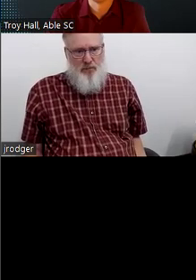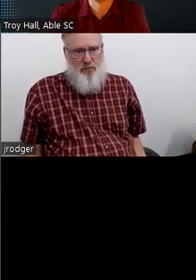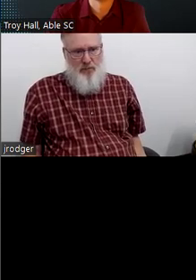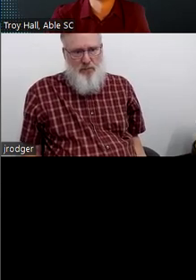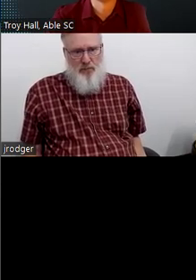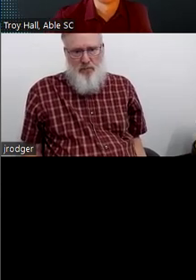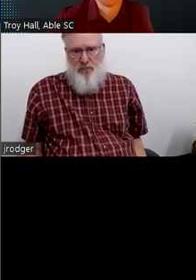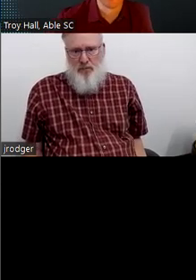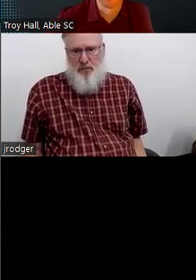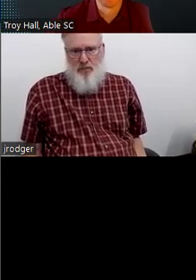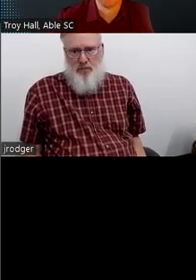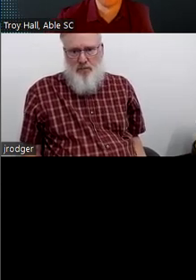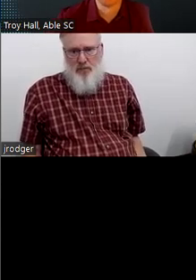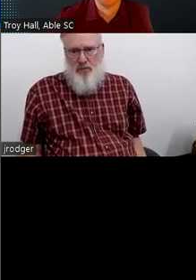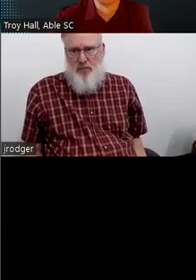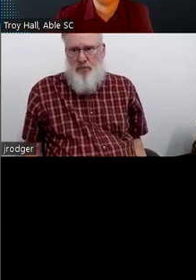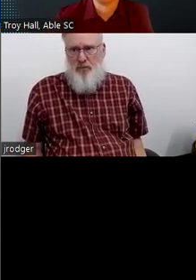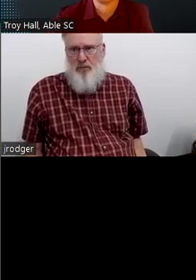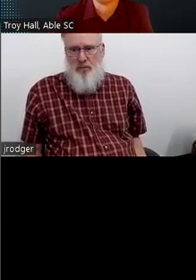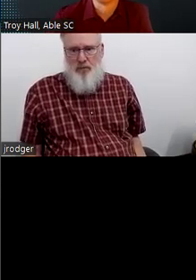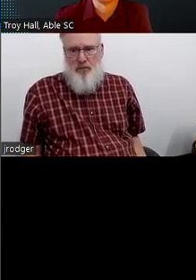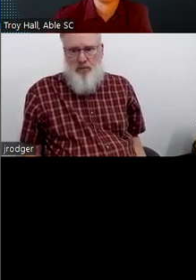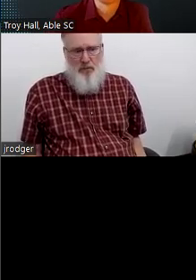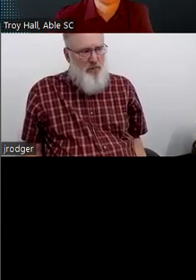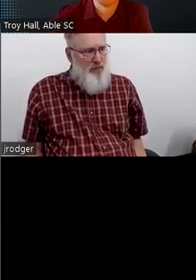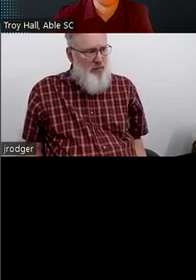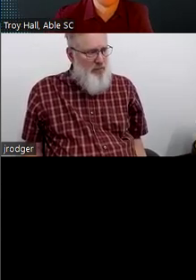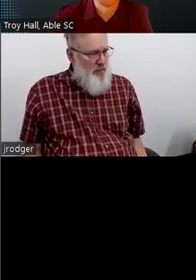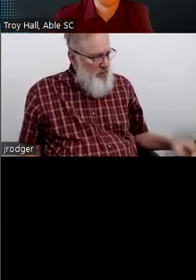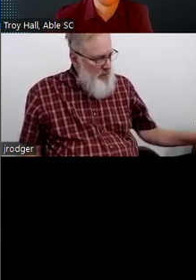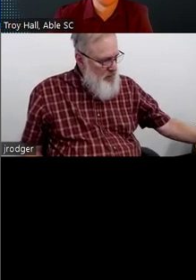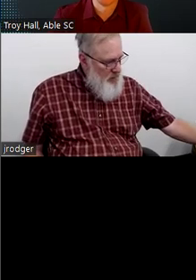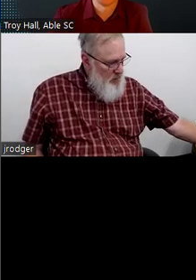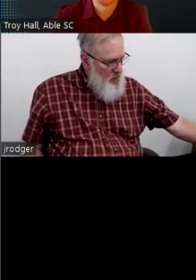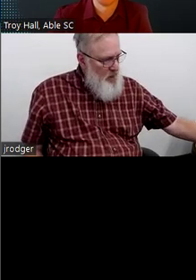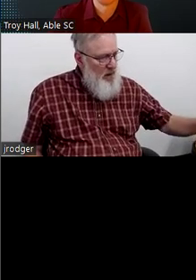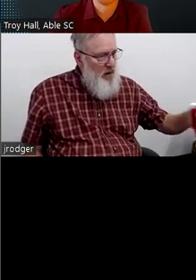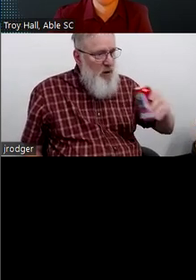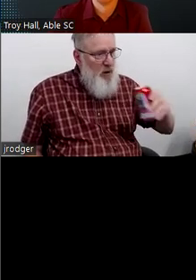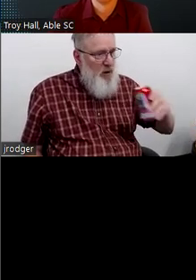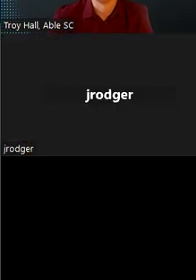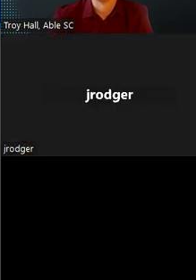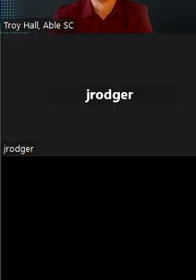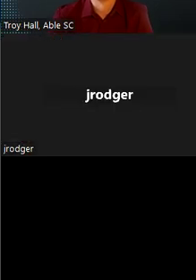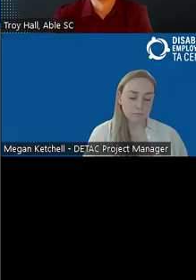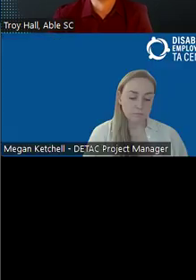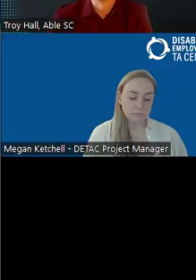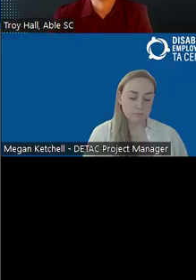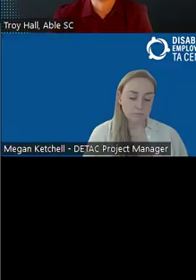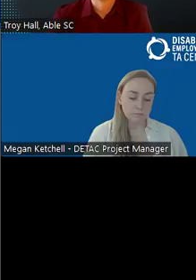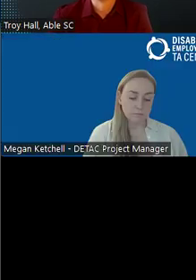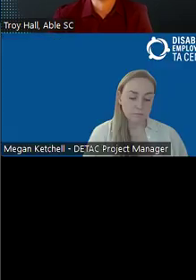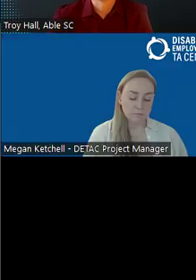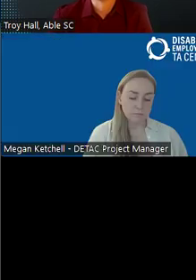thinking about something like employment, we might just think that the first thing that comes along that fits is the right choice.